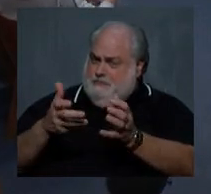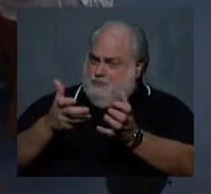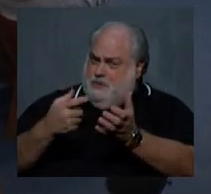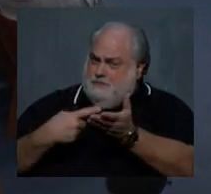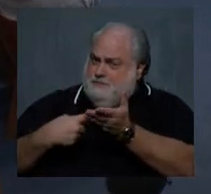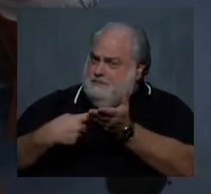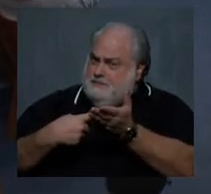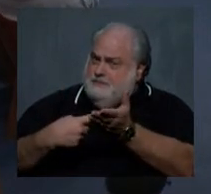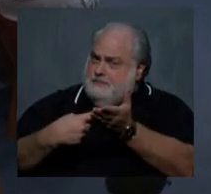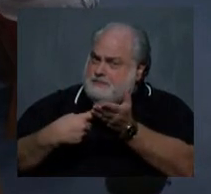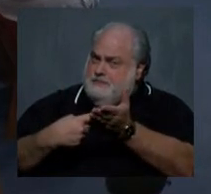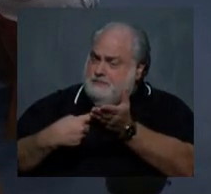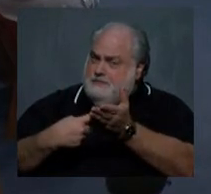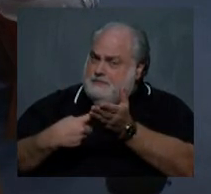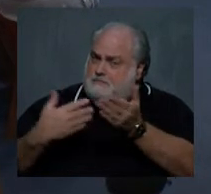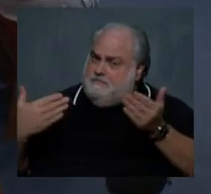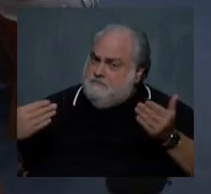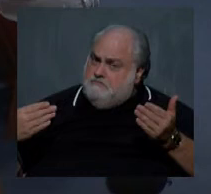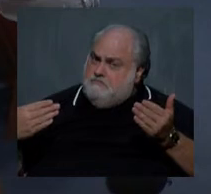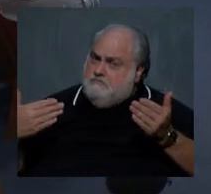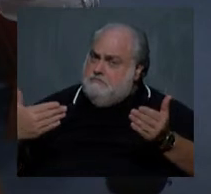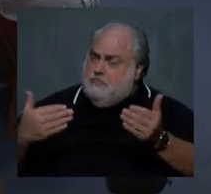discuss moving forward with this